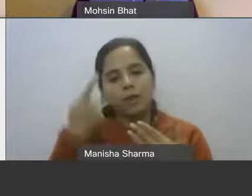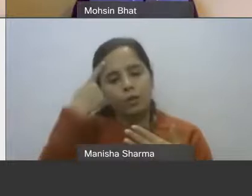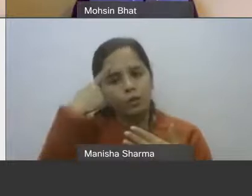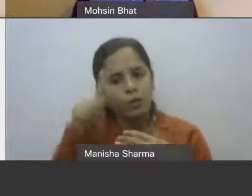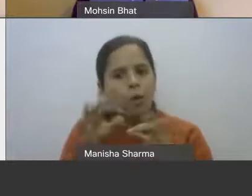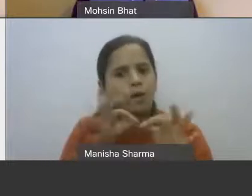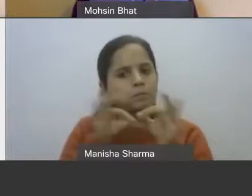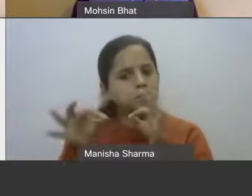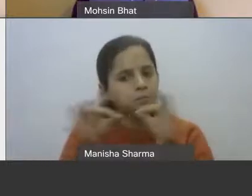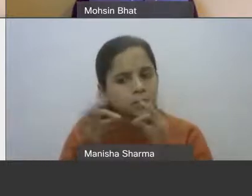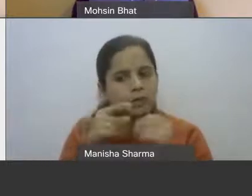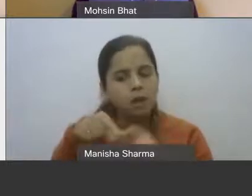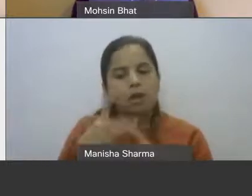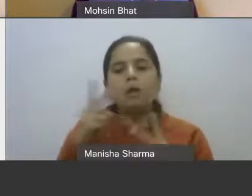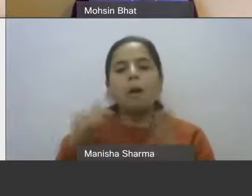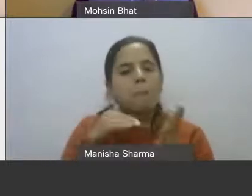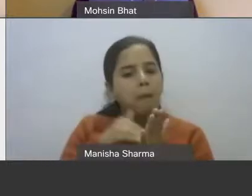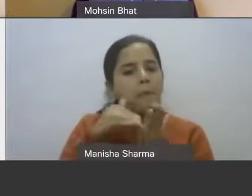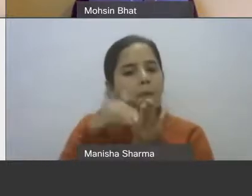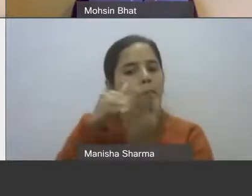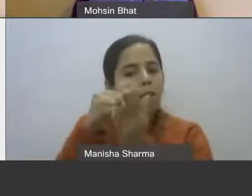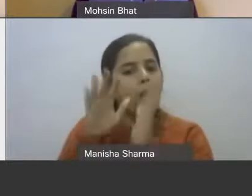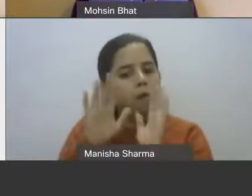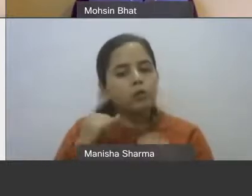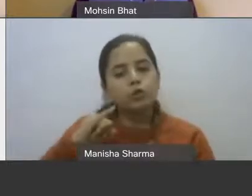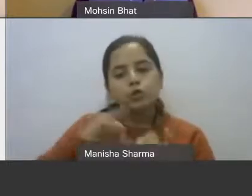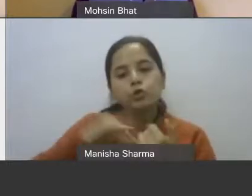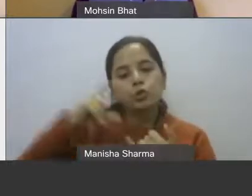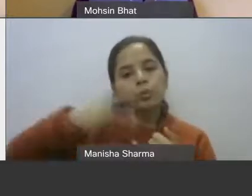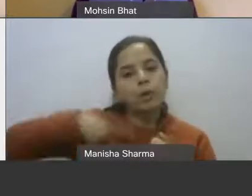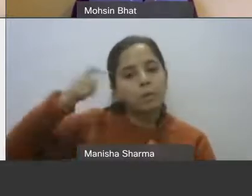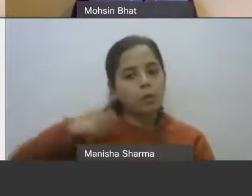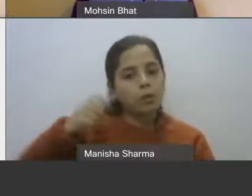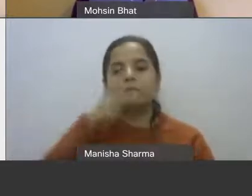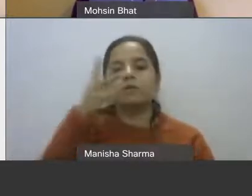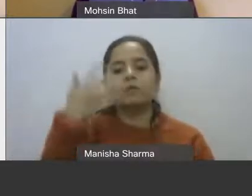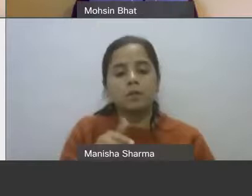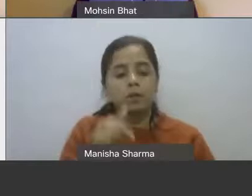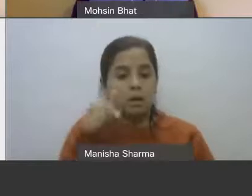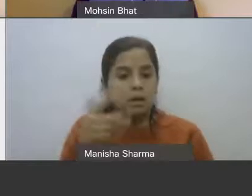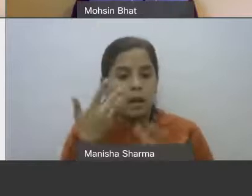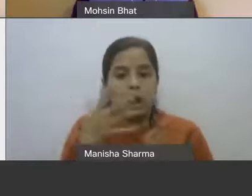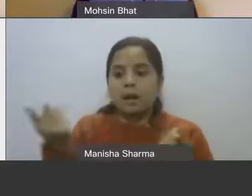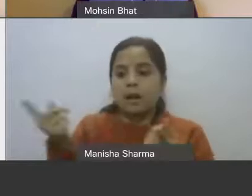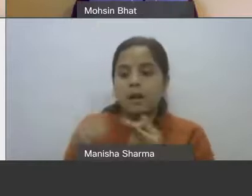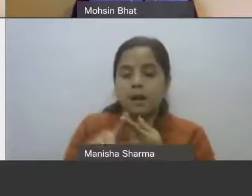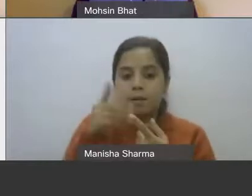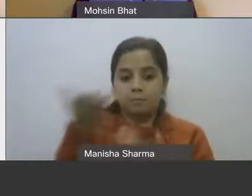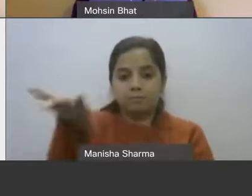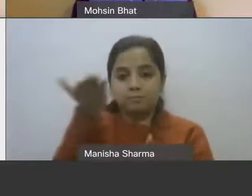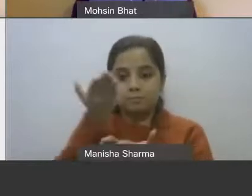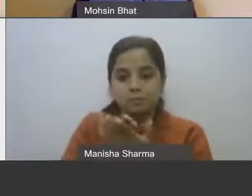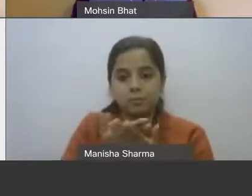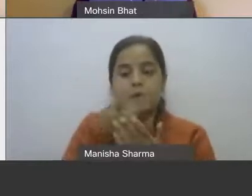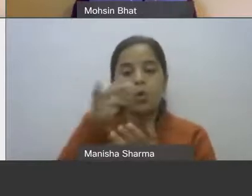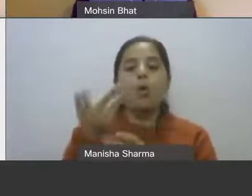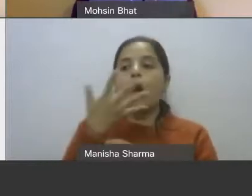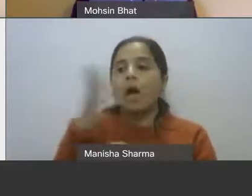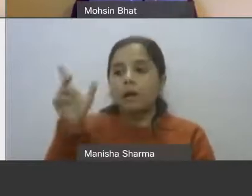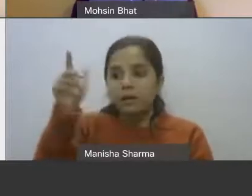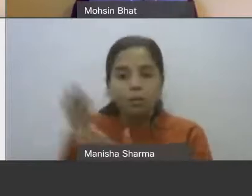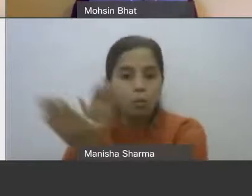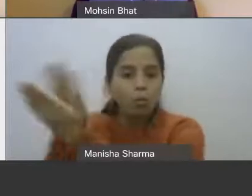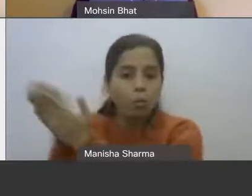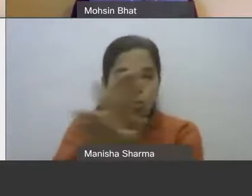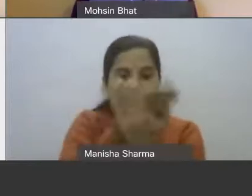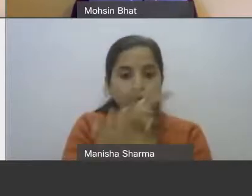that there are instances where the Supreme Court has mentioned that when a matter is before it, when it is sub judice, so to speak, when it